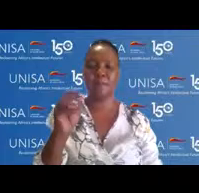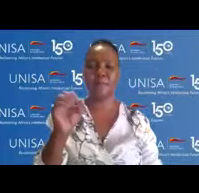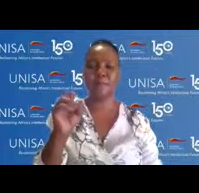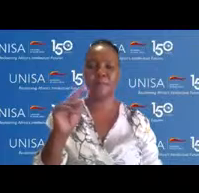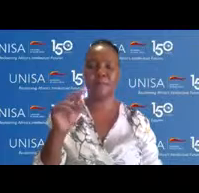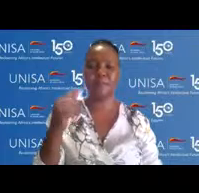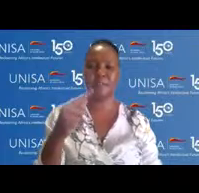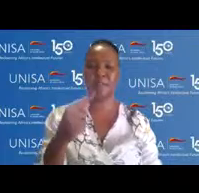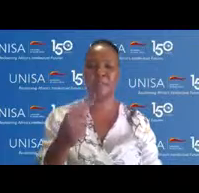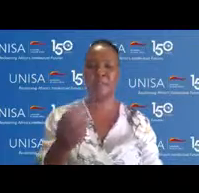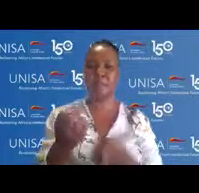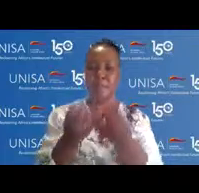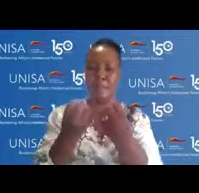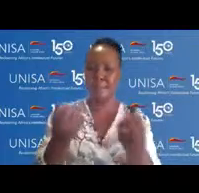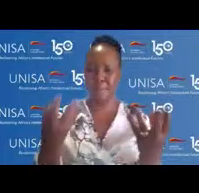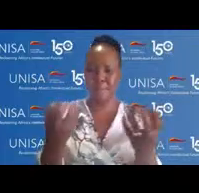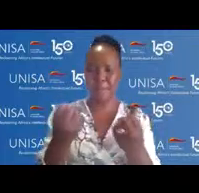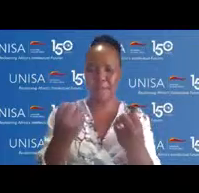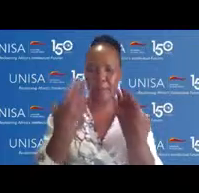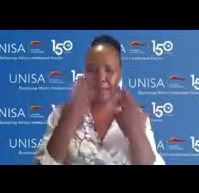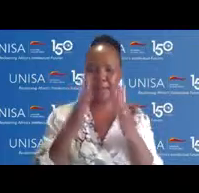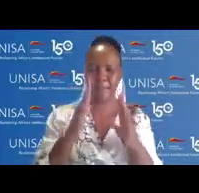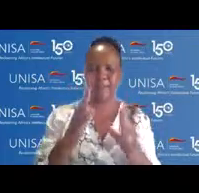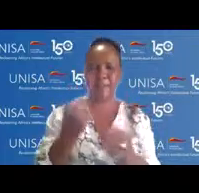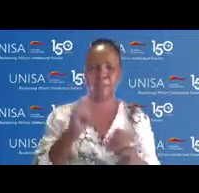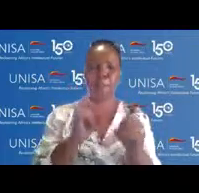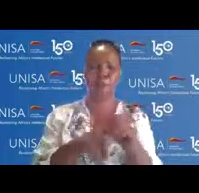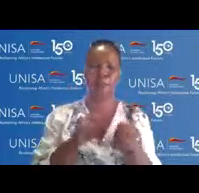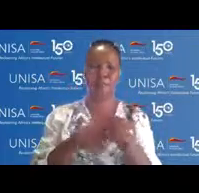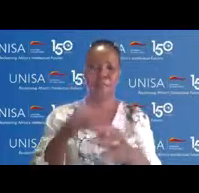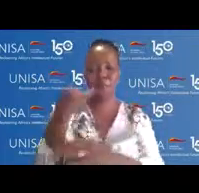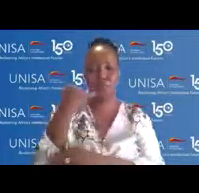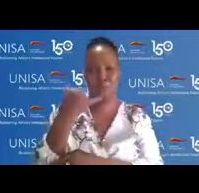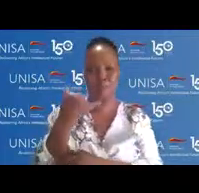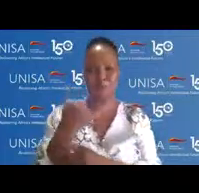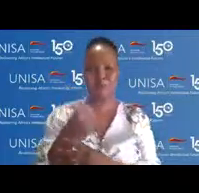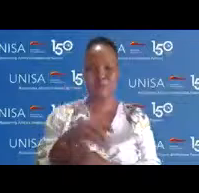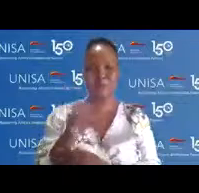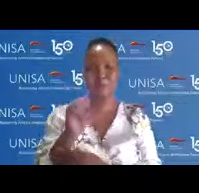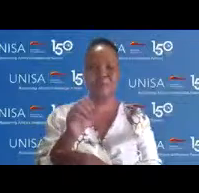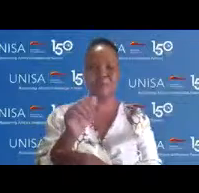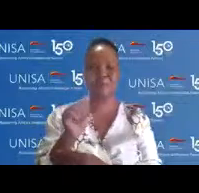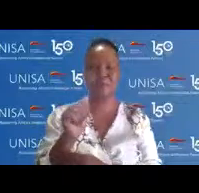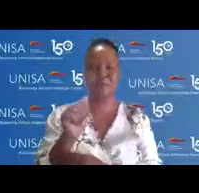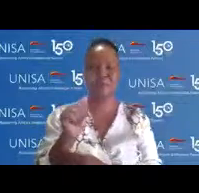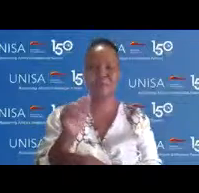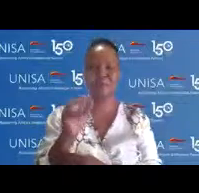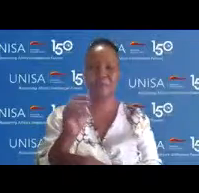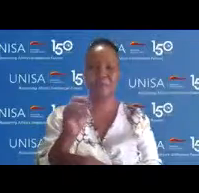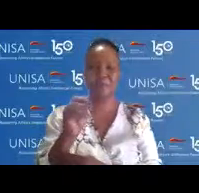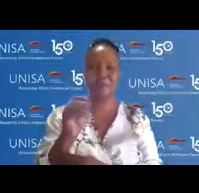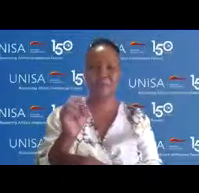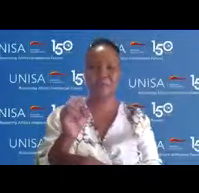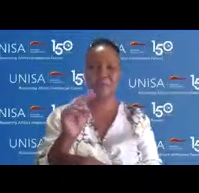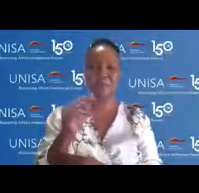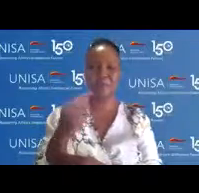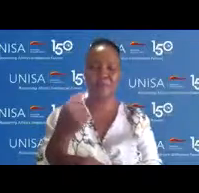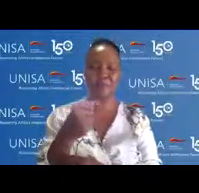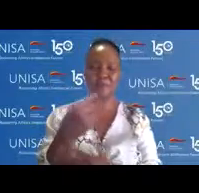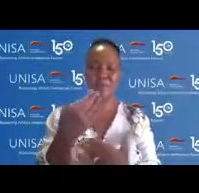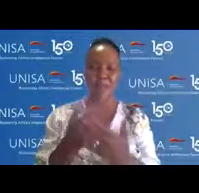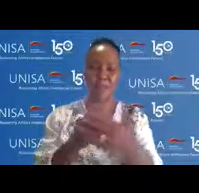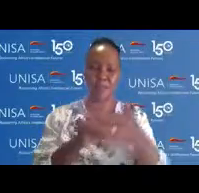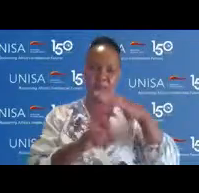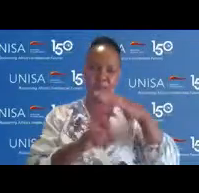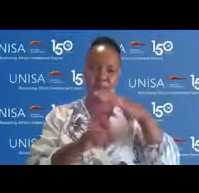a good quality phone there, since I'm using it too. Here's a good question. Can I scan a QR code